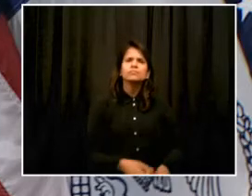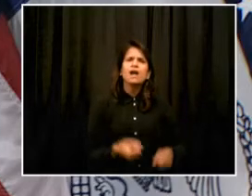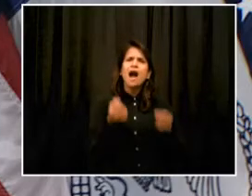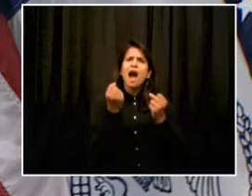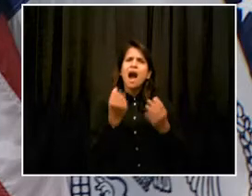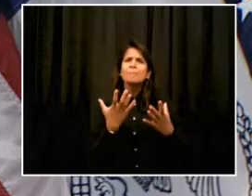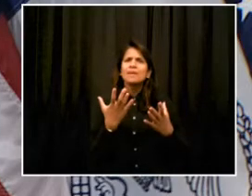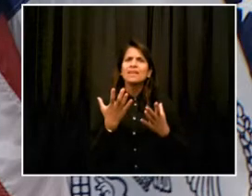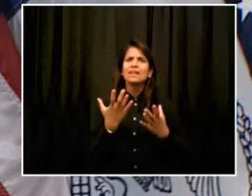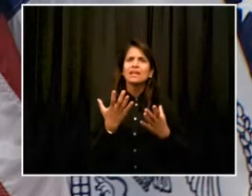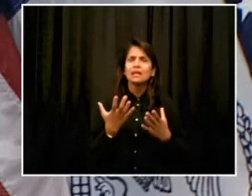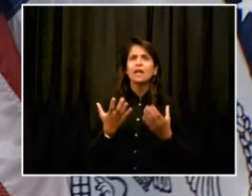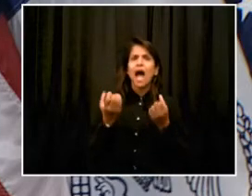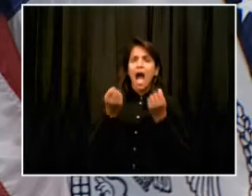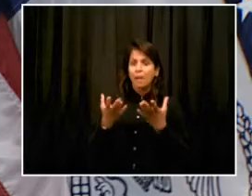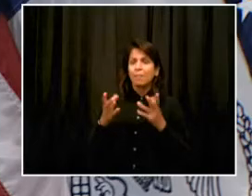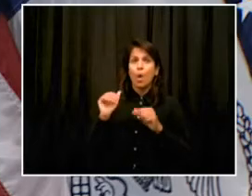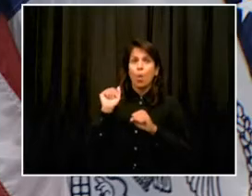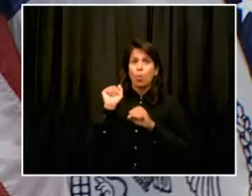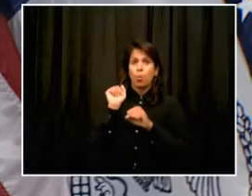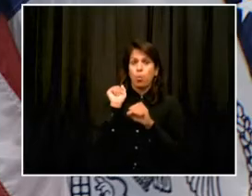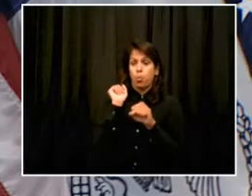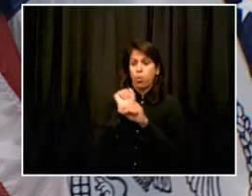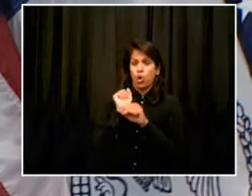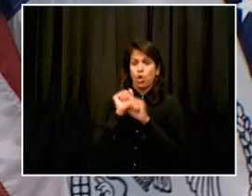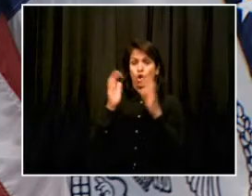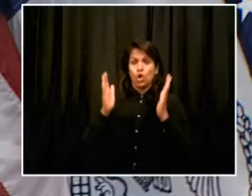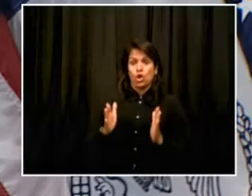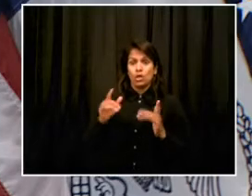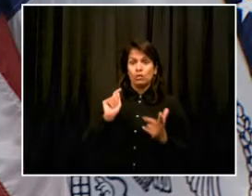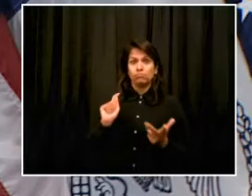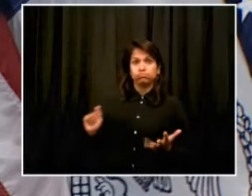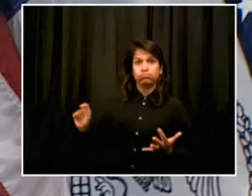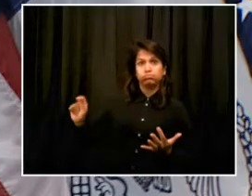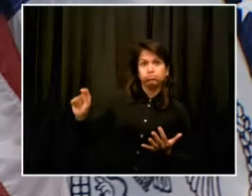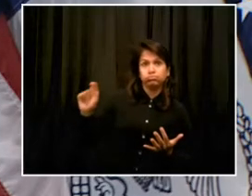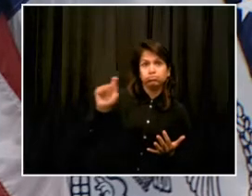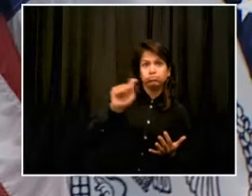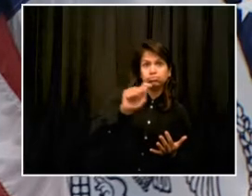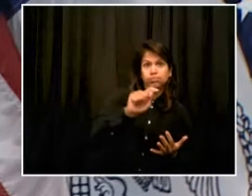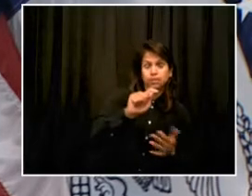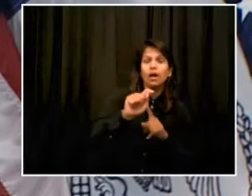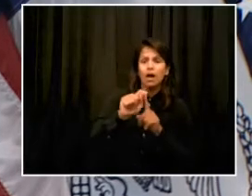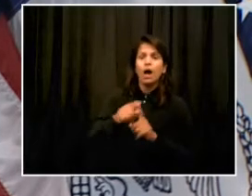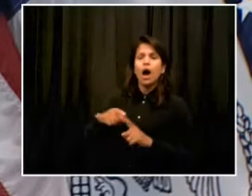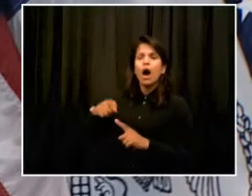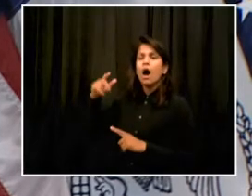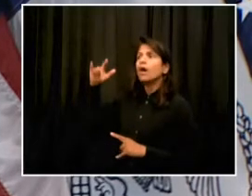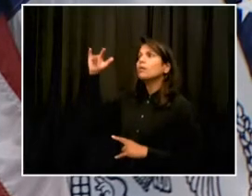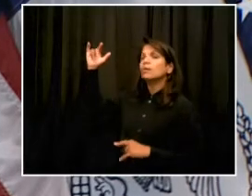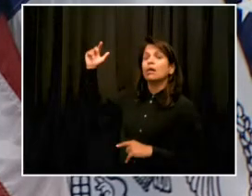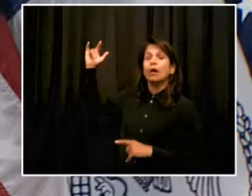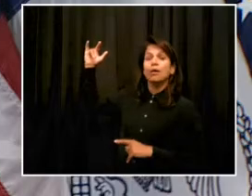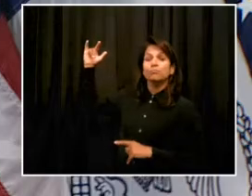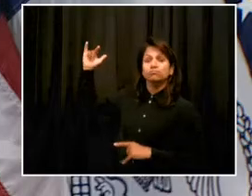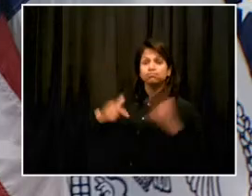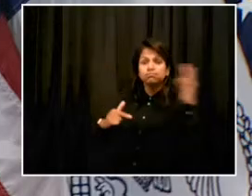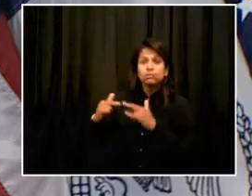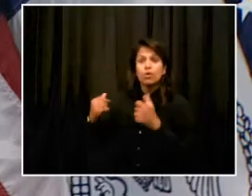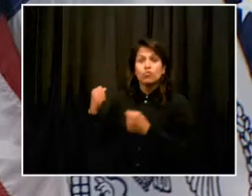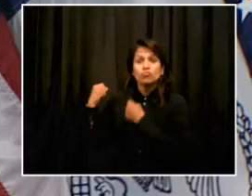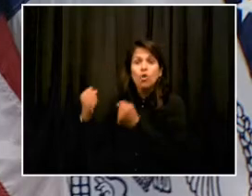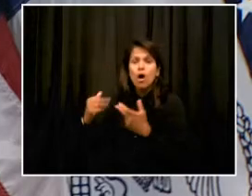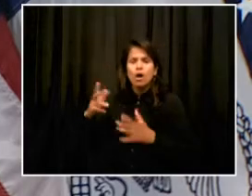a little bit. Are you going to cover all the bridges and tunnels? How many people are going to be deployed doing